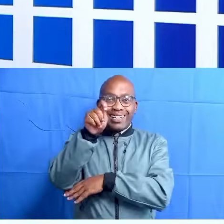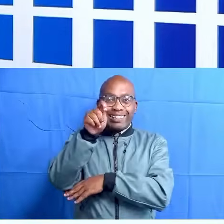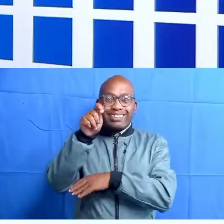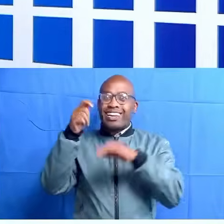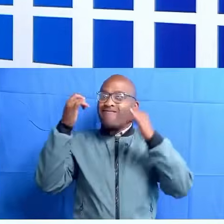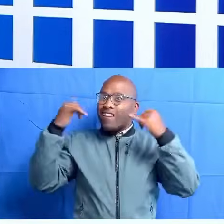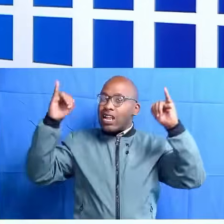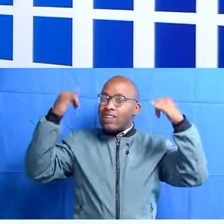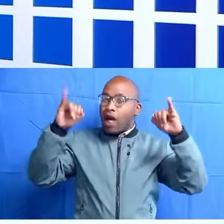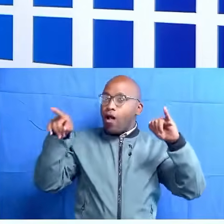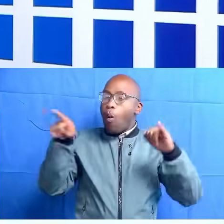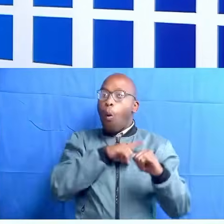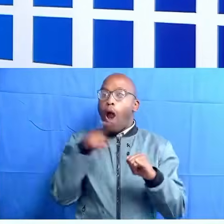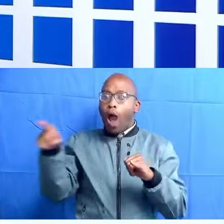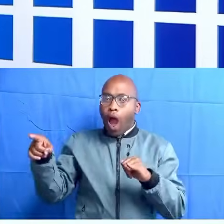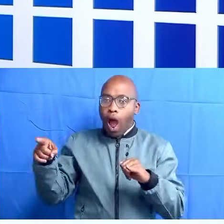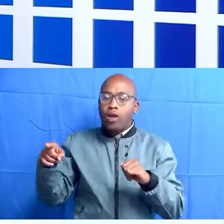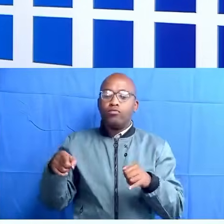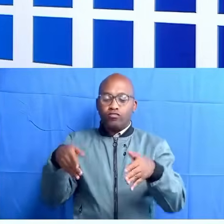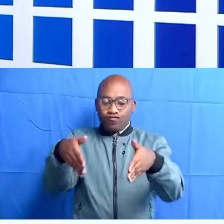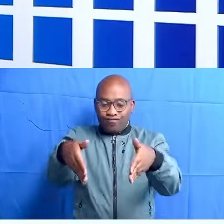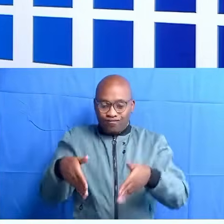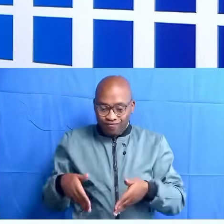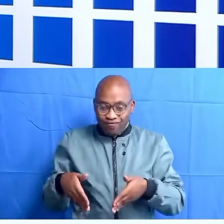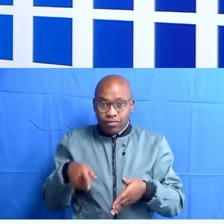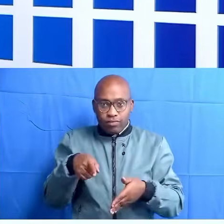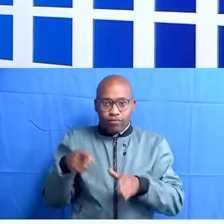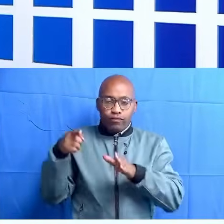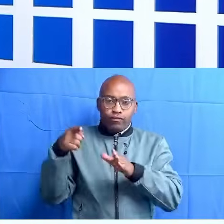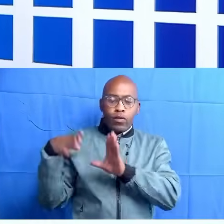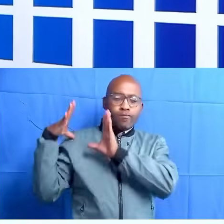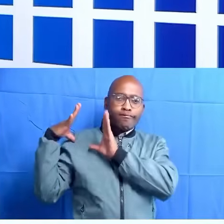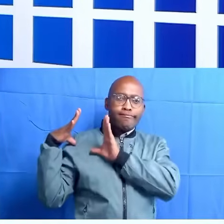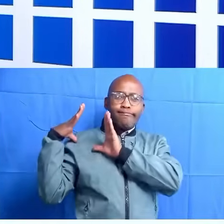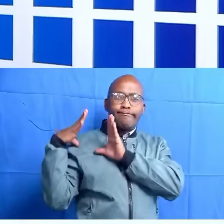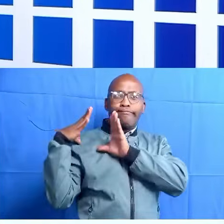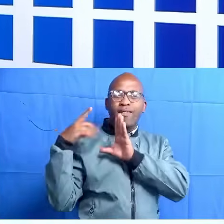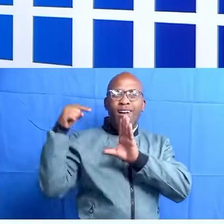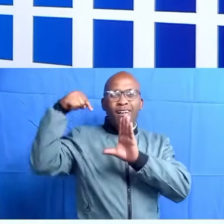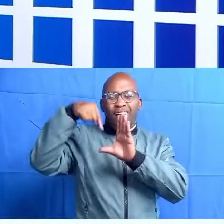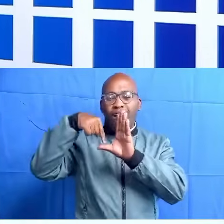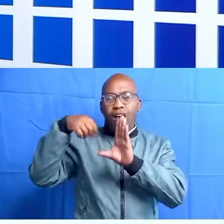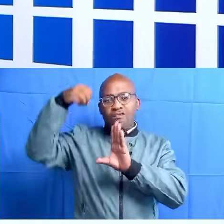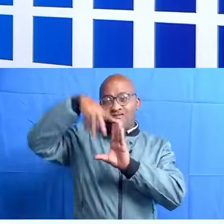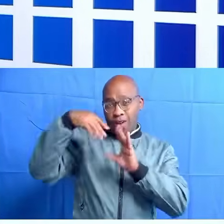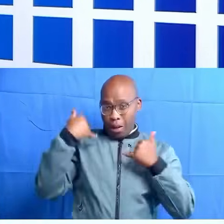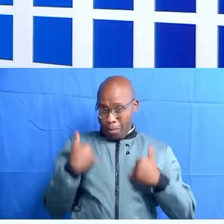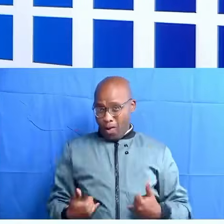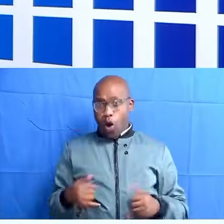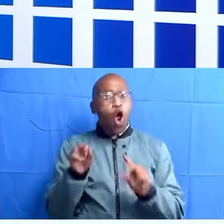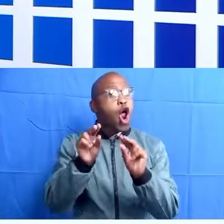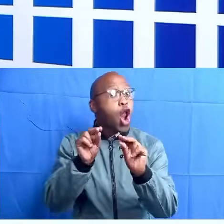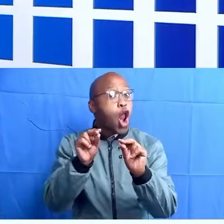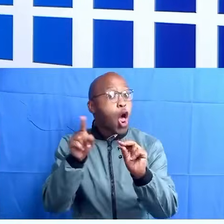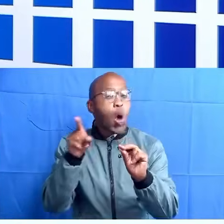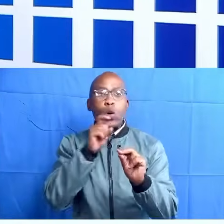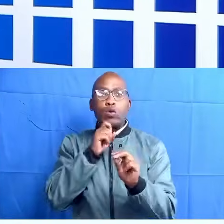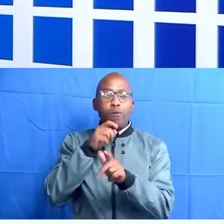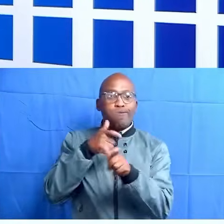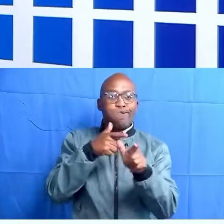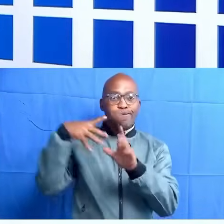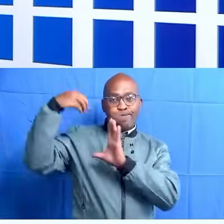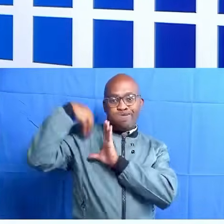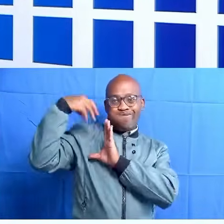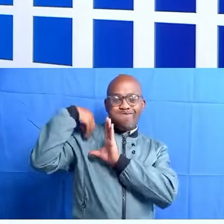that played a massive role. That played a massive role to the American public,